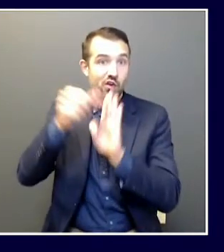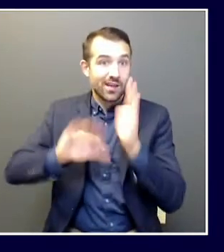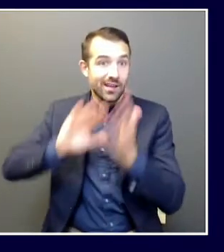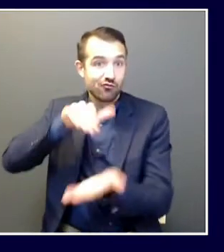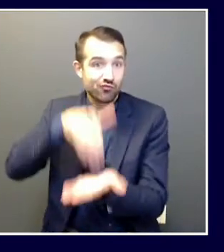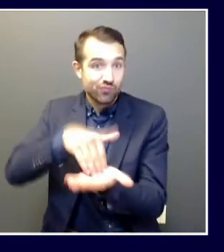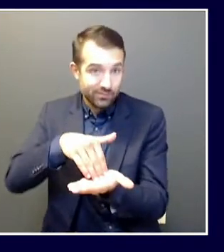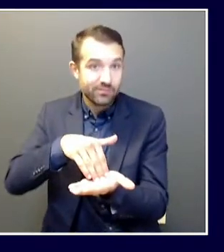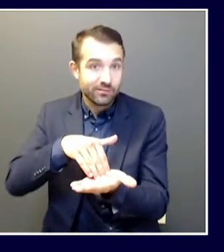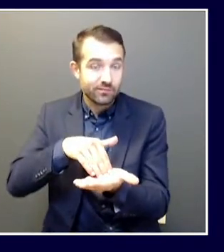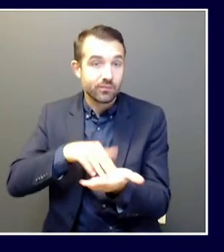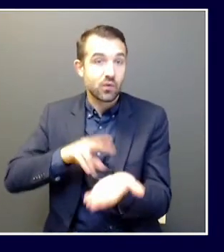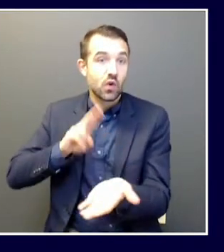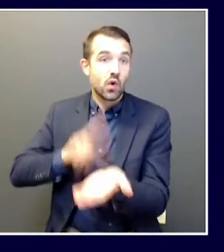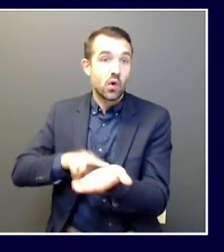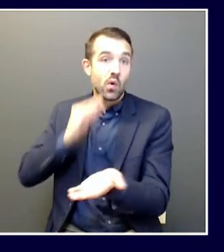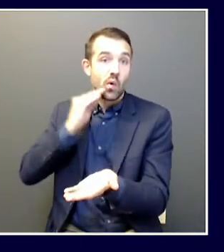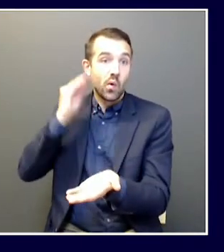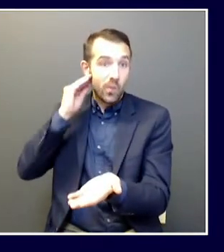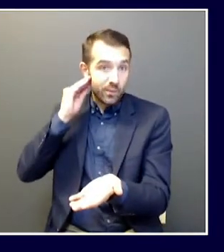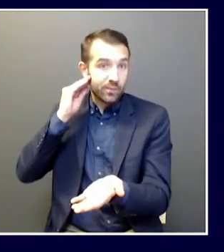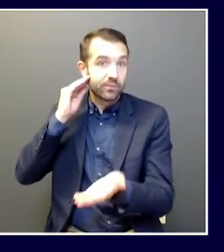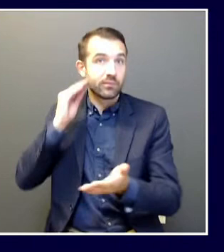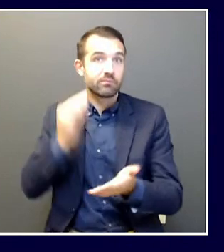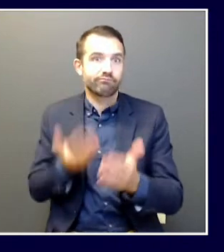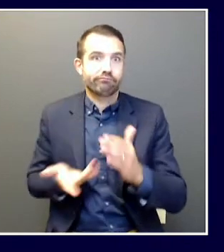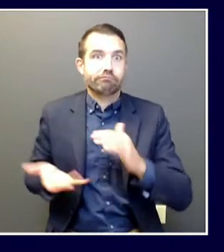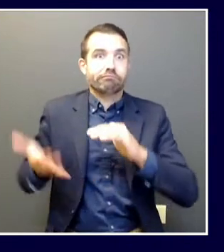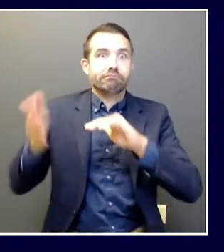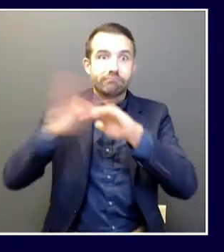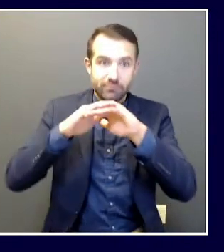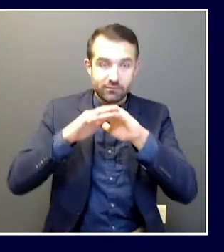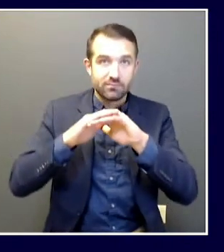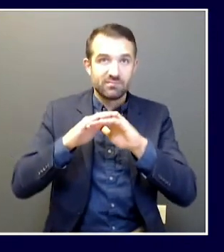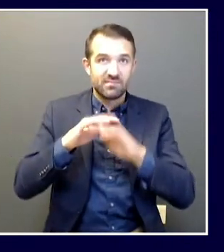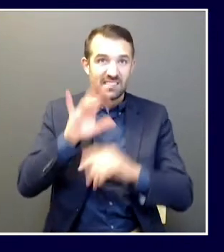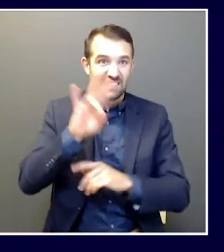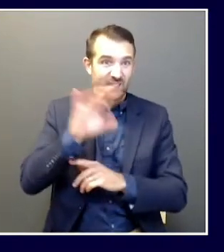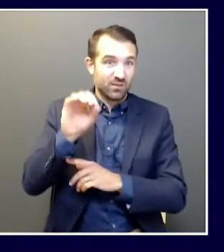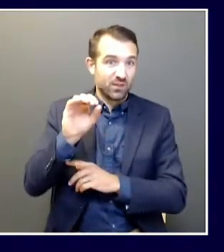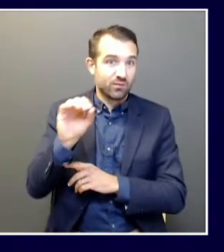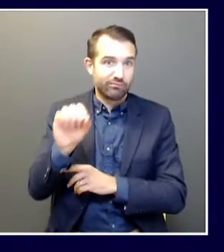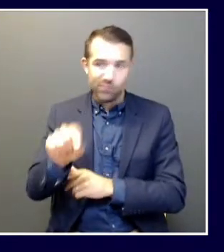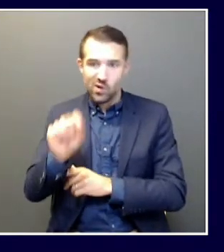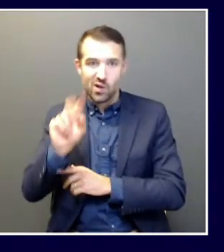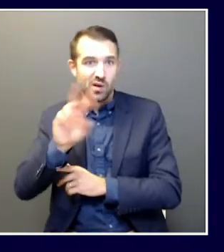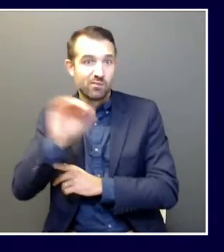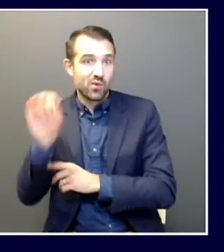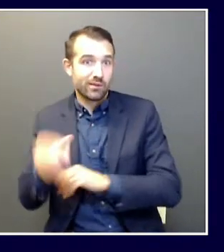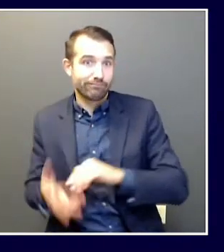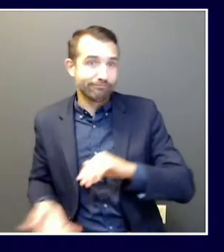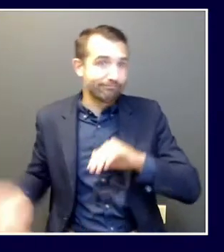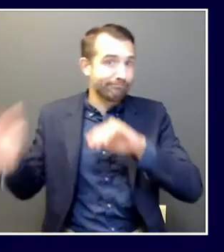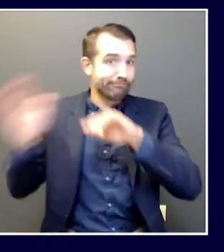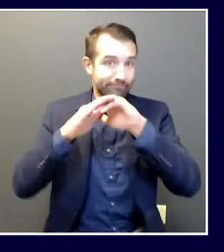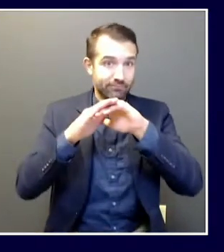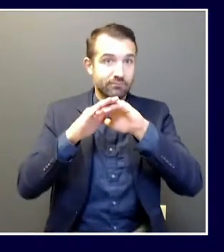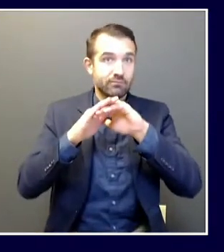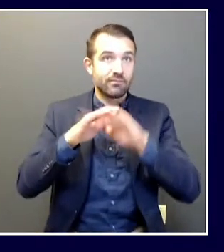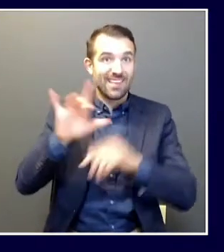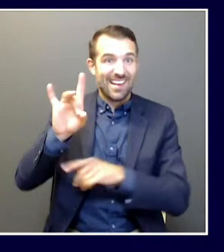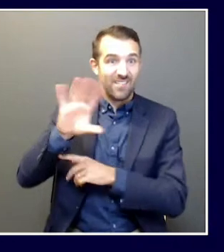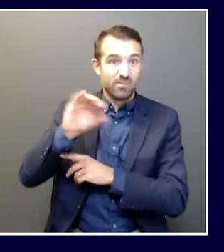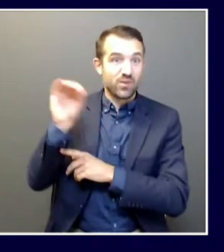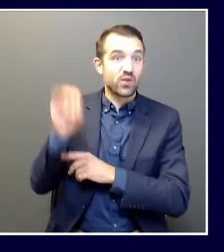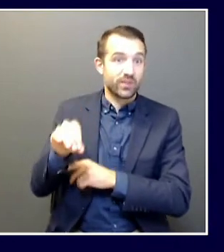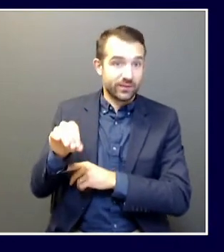nursing homes, going from 77.2% to 85.8%. For